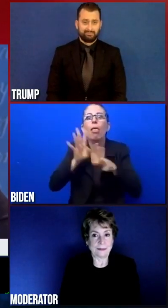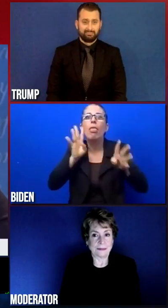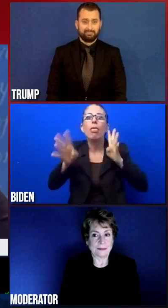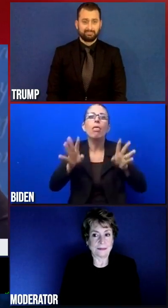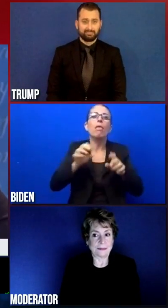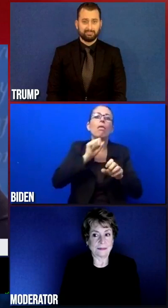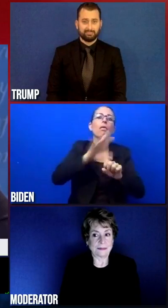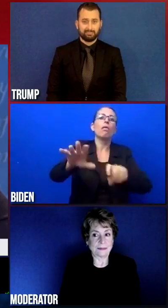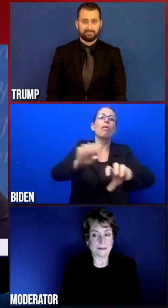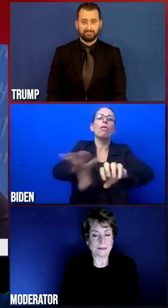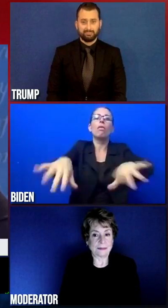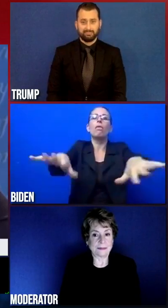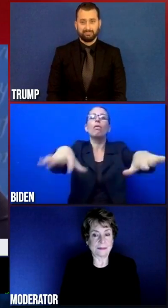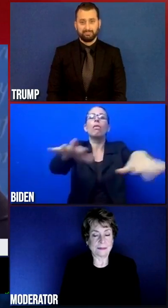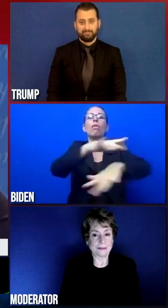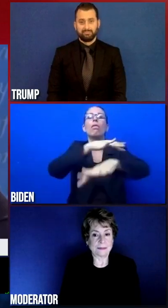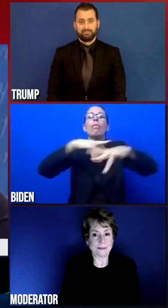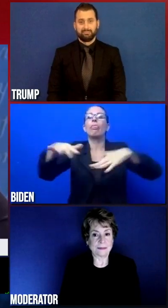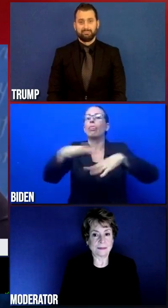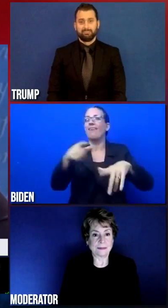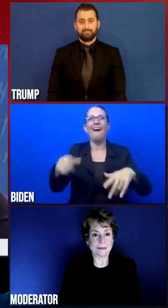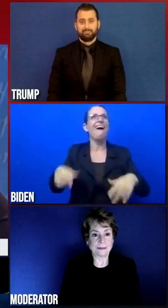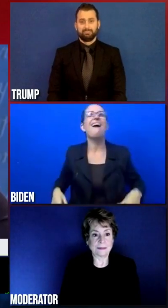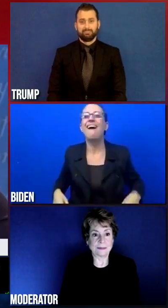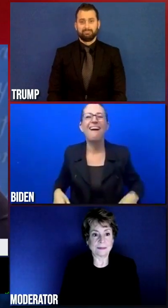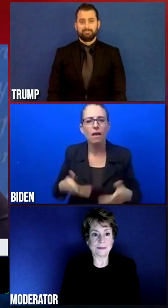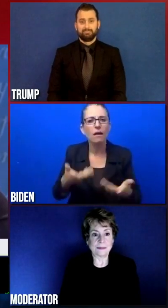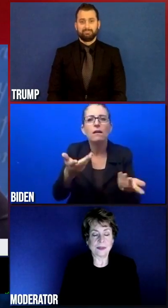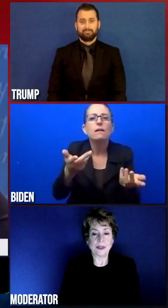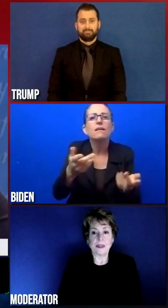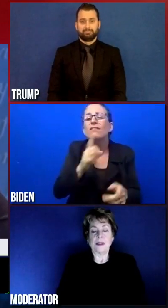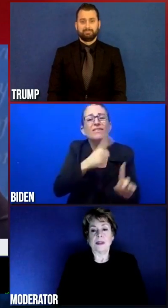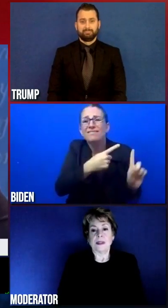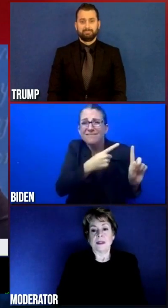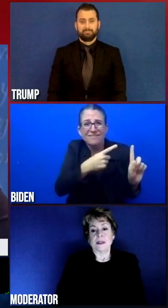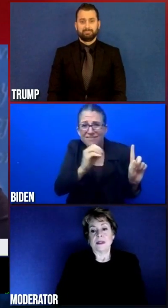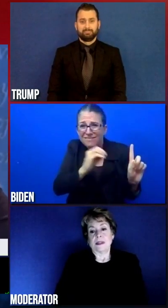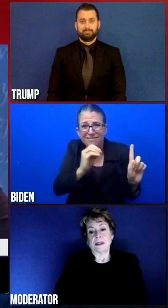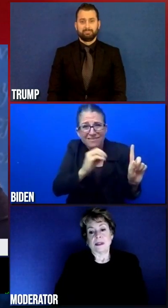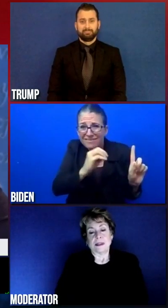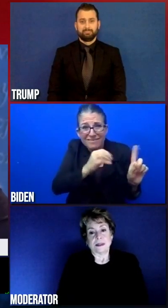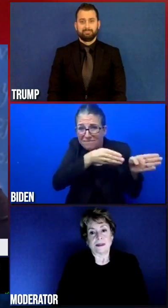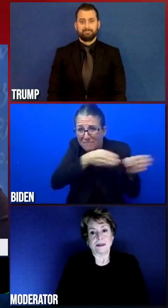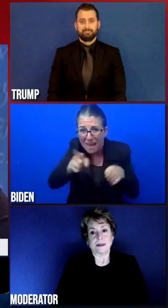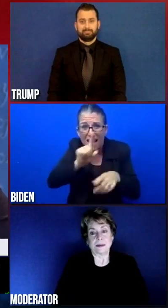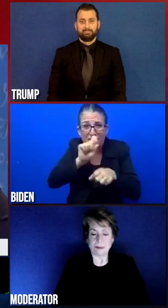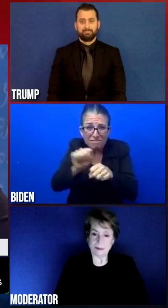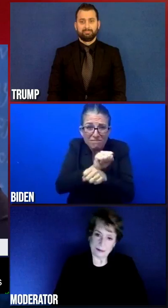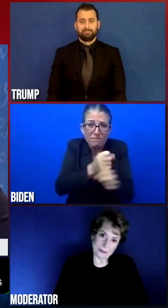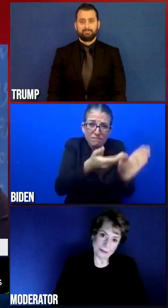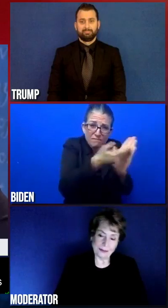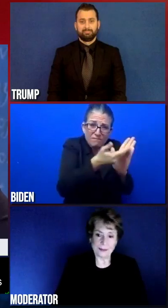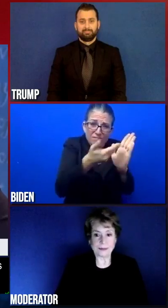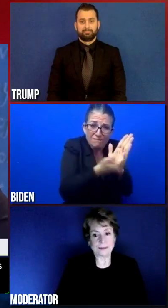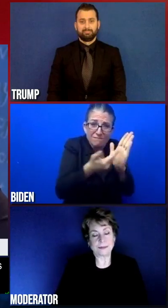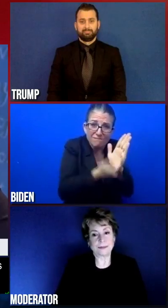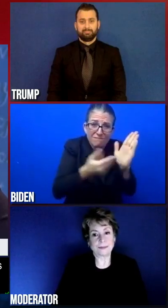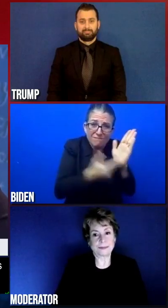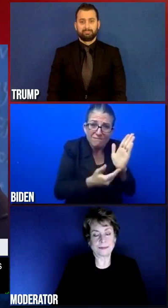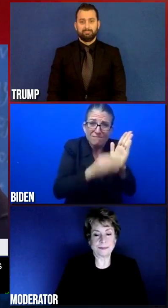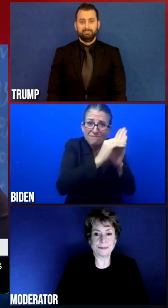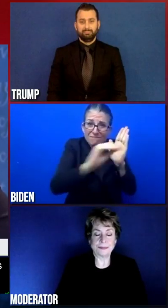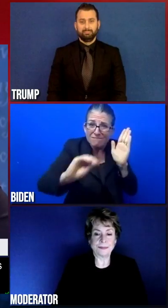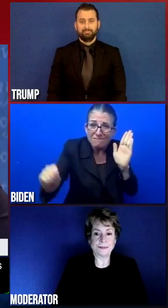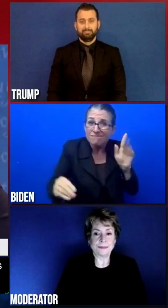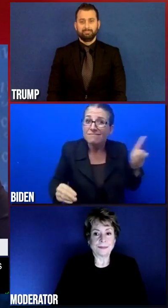He does not have a plan. He doesn't have a plan. And the fact is, this man doesn't know what he's talking about. All right. I have one